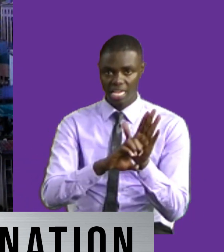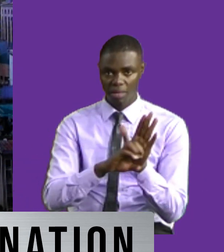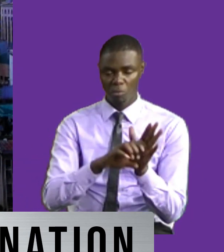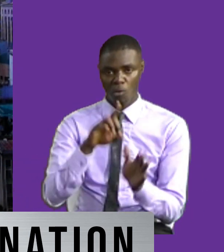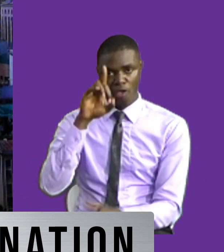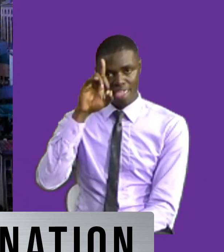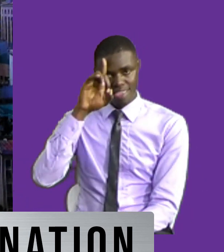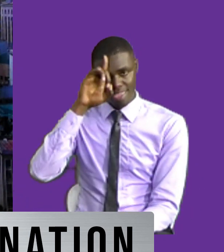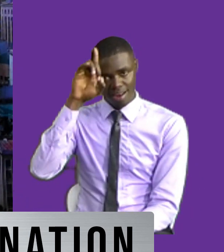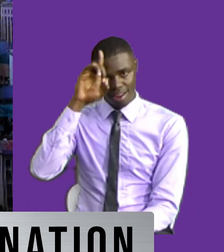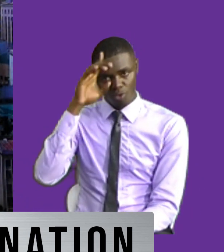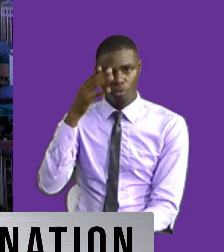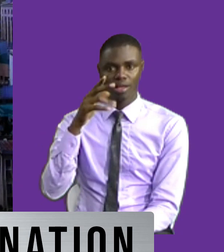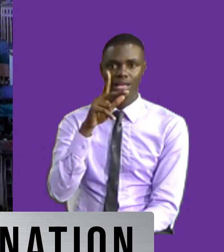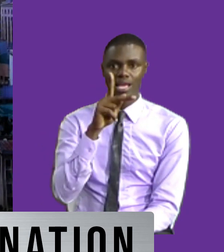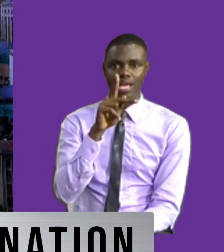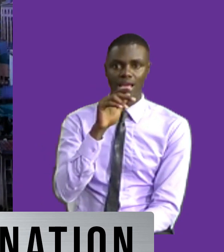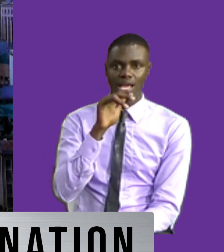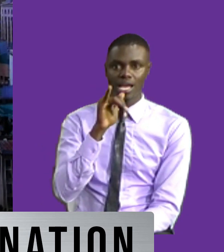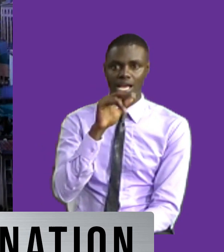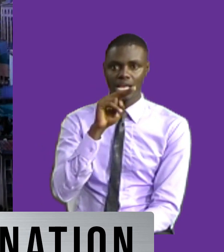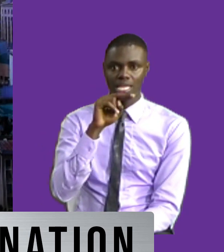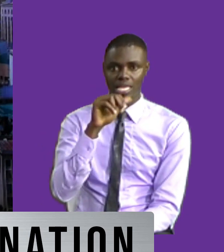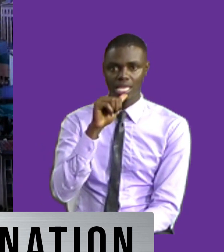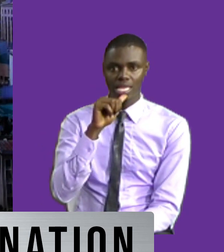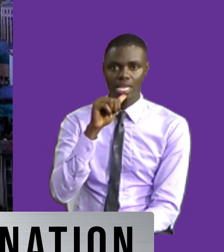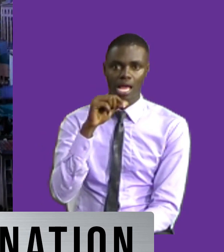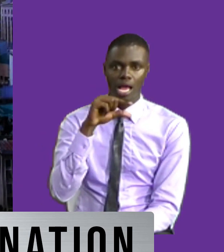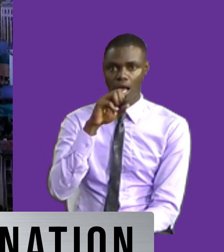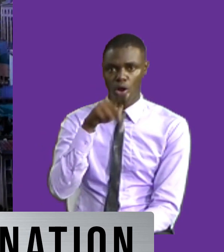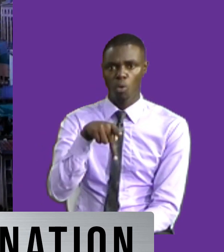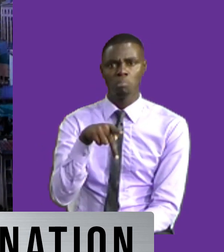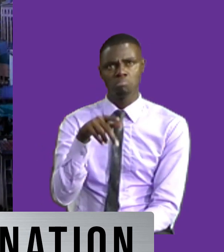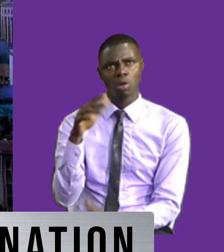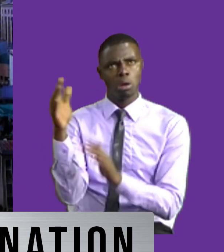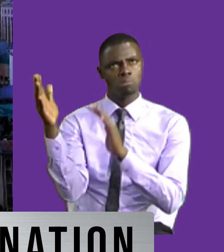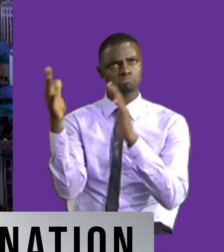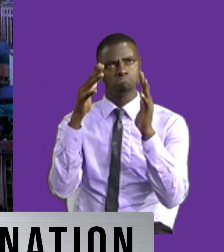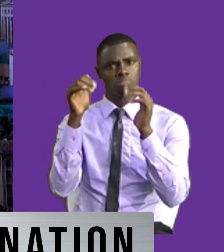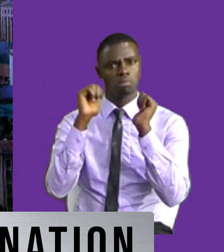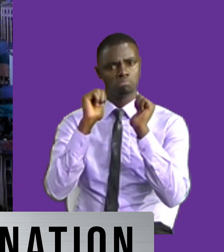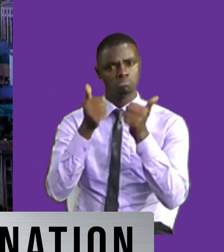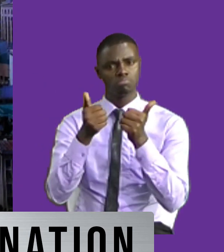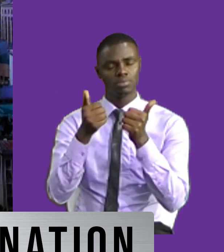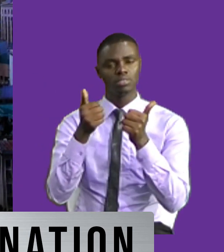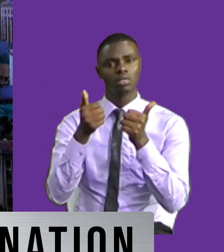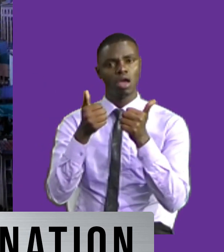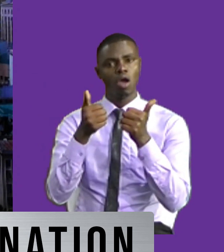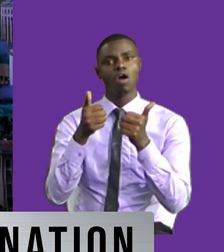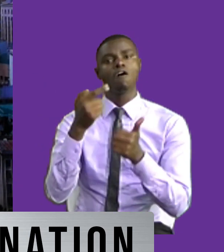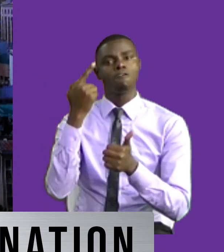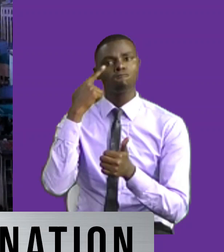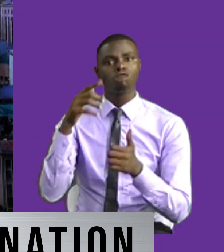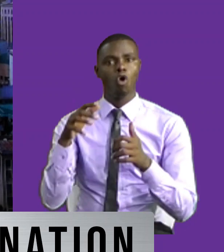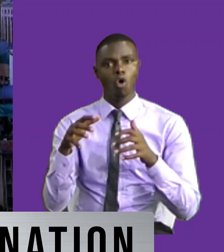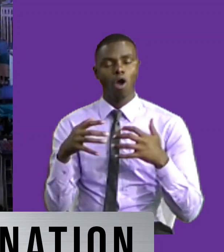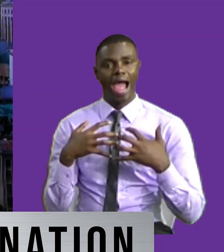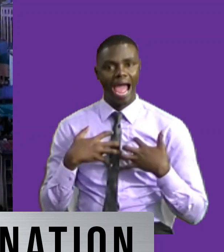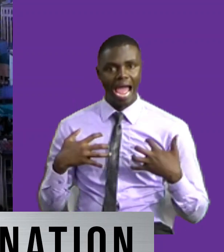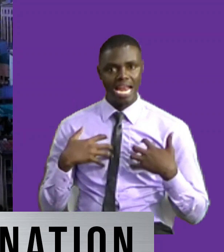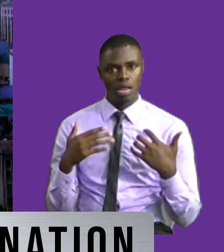Nyandarua, Kinangop, and what have you. Those are with very good climatic conditions suitable for livestock